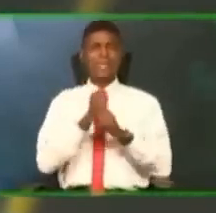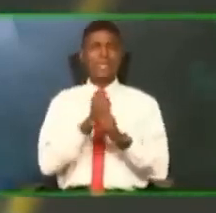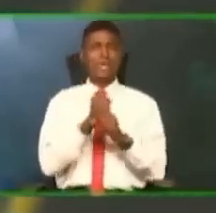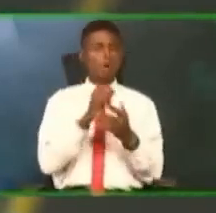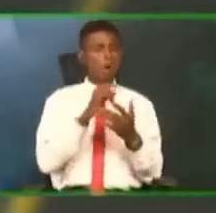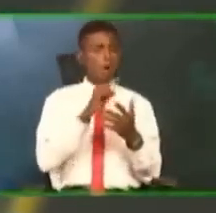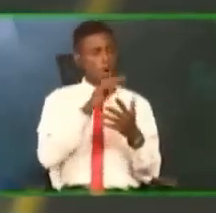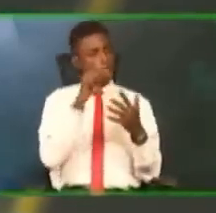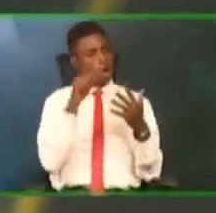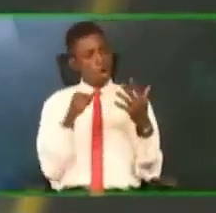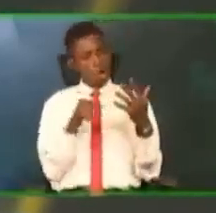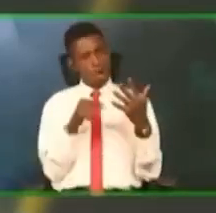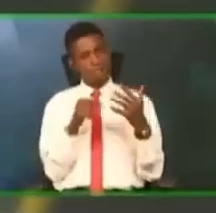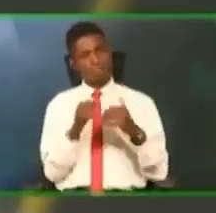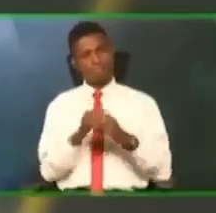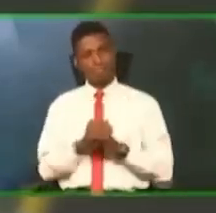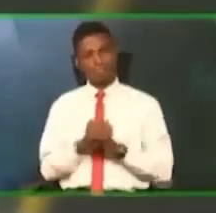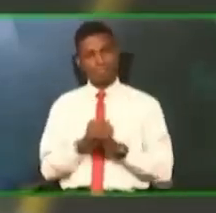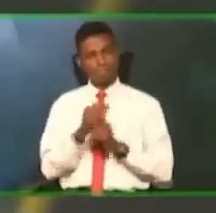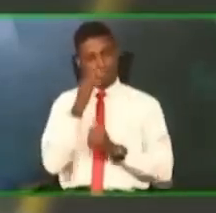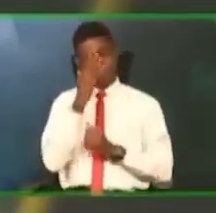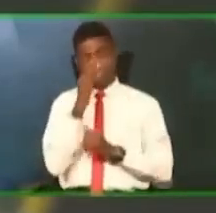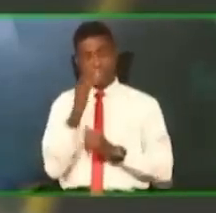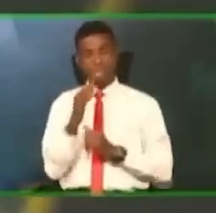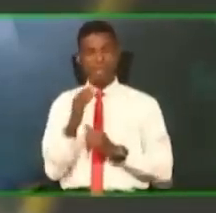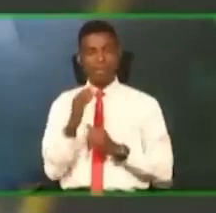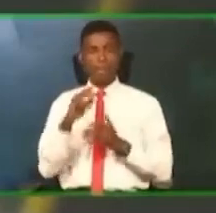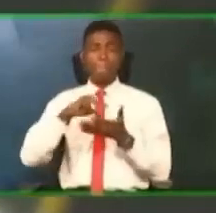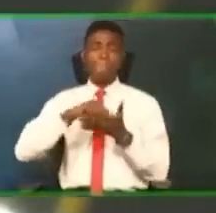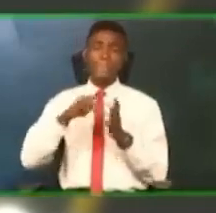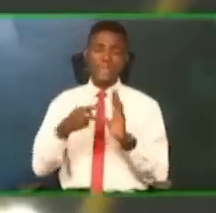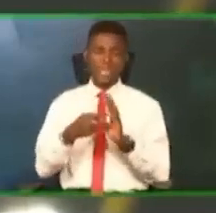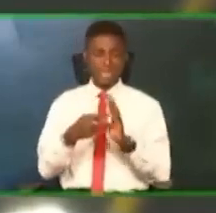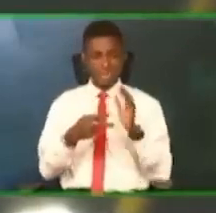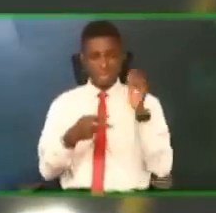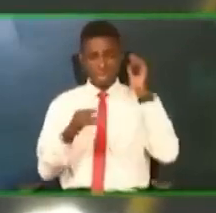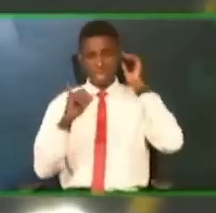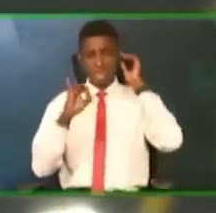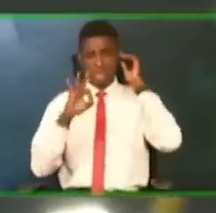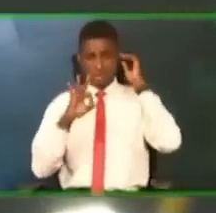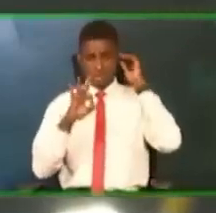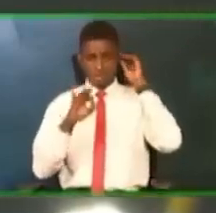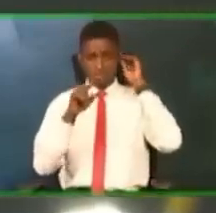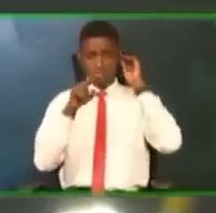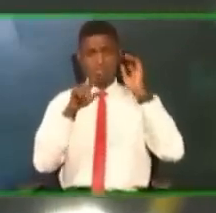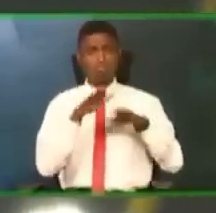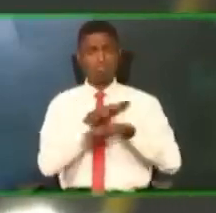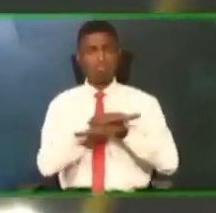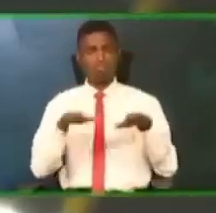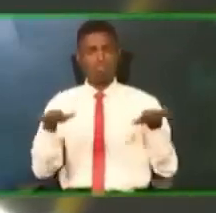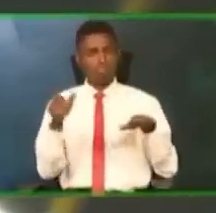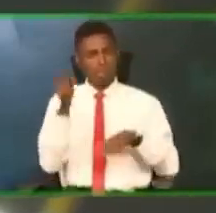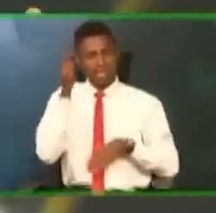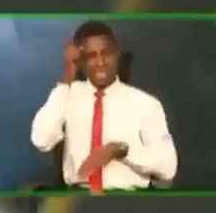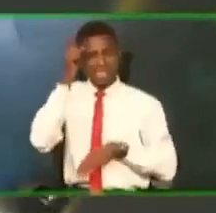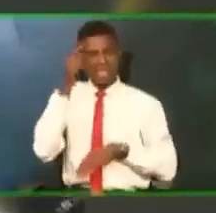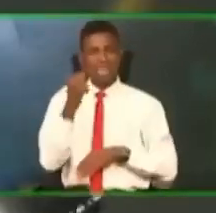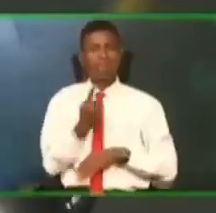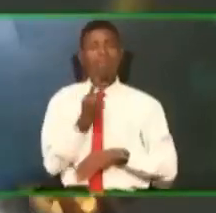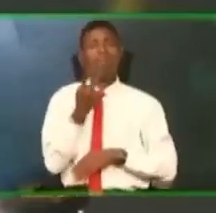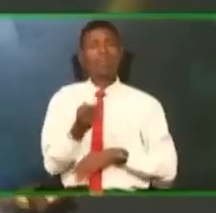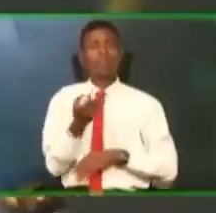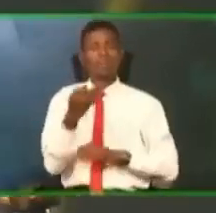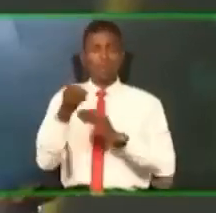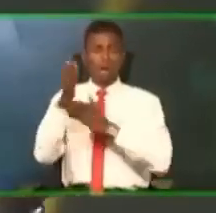great shepherd. It therefore means that if you do not understand the voice